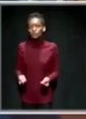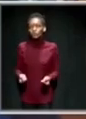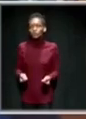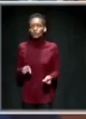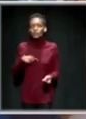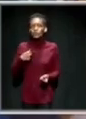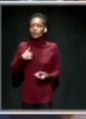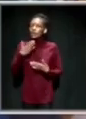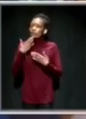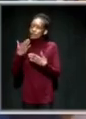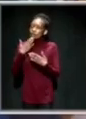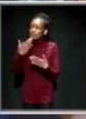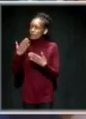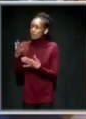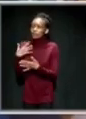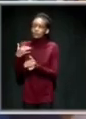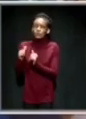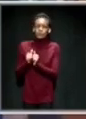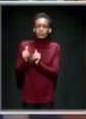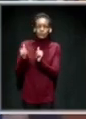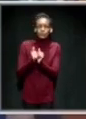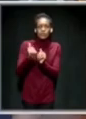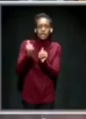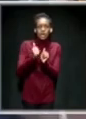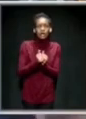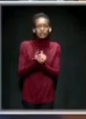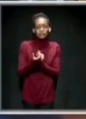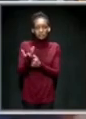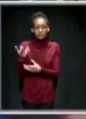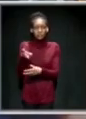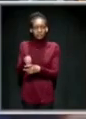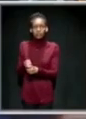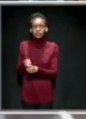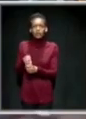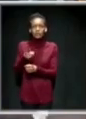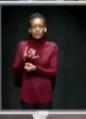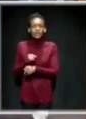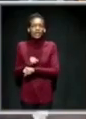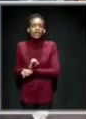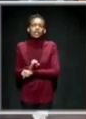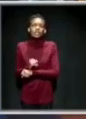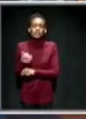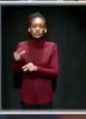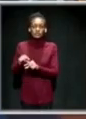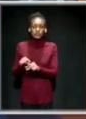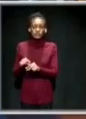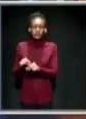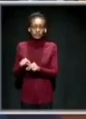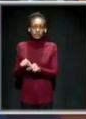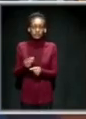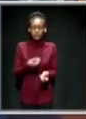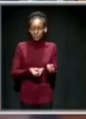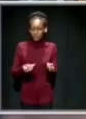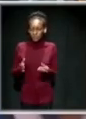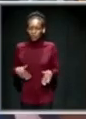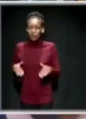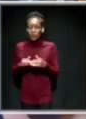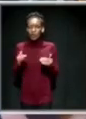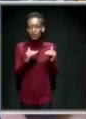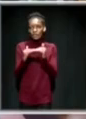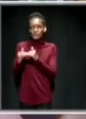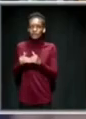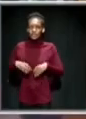the partners who have come on board to invest early and give every child a fair chance, no matter where they